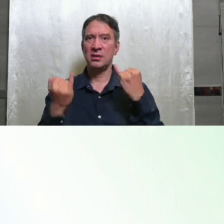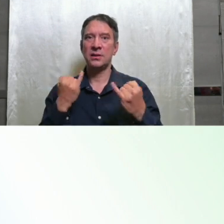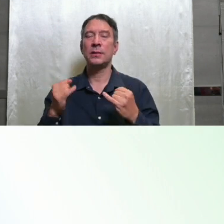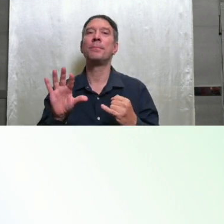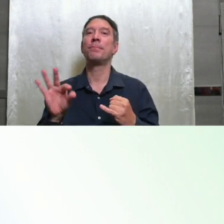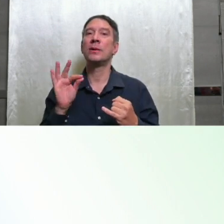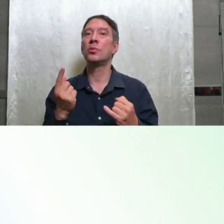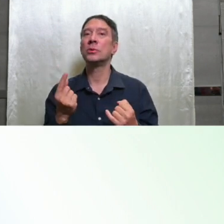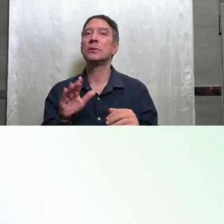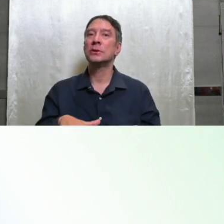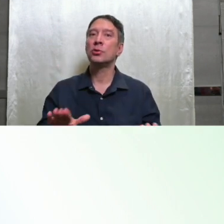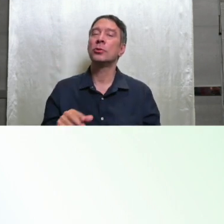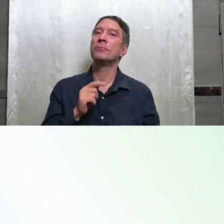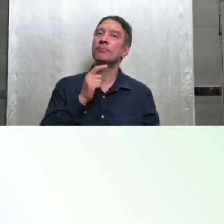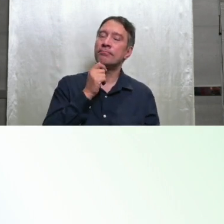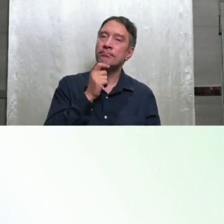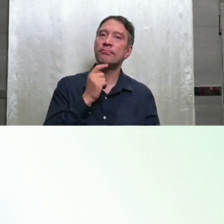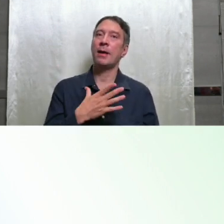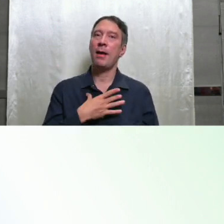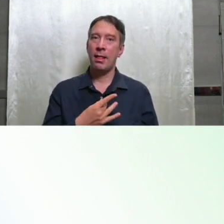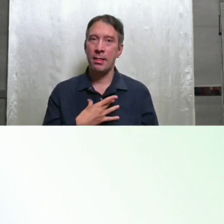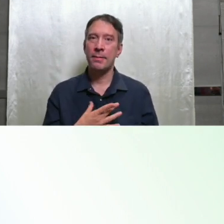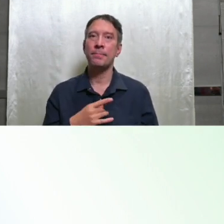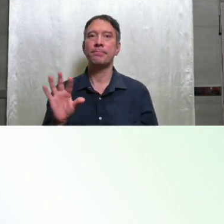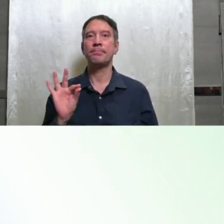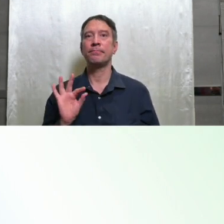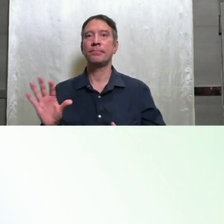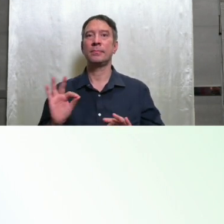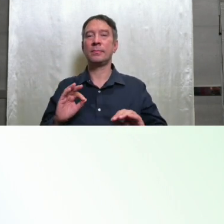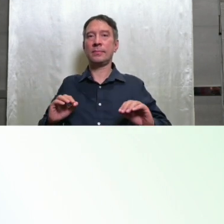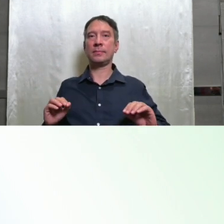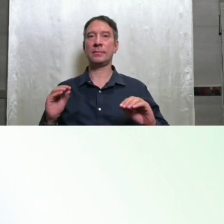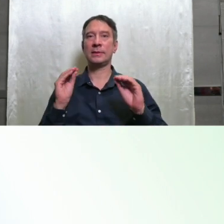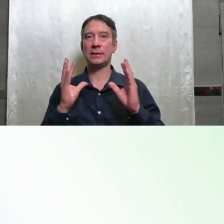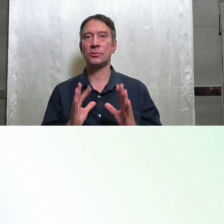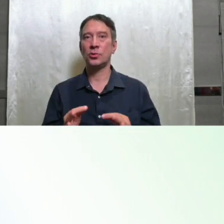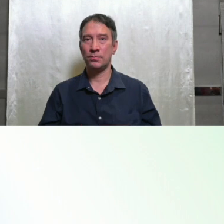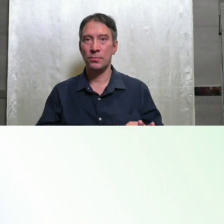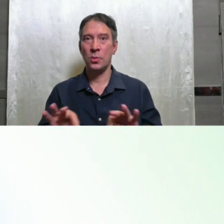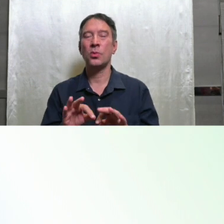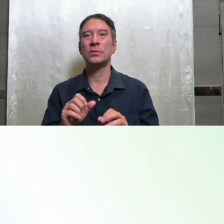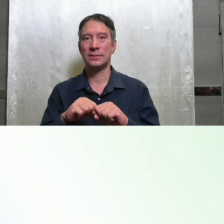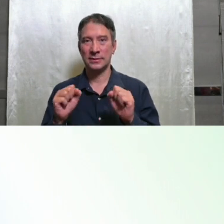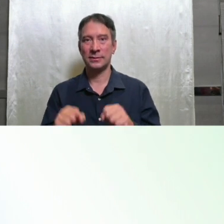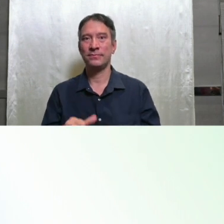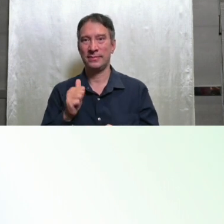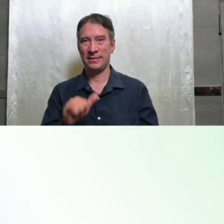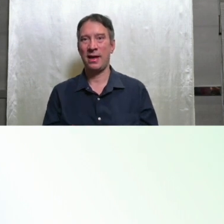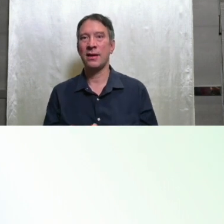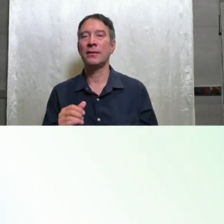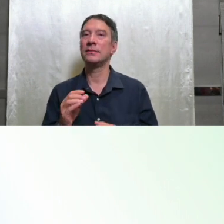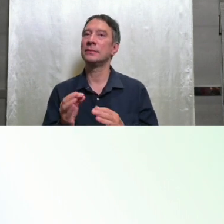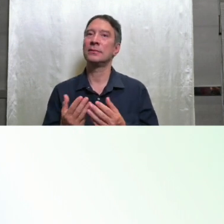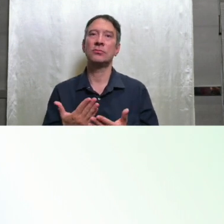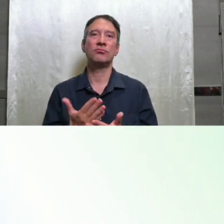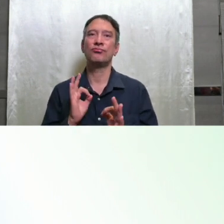teachers are at the heart of improving education. So we build a platform that mimics the affective components of teaching, enabling teachers to scale